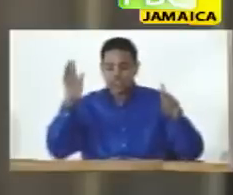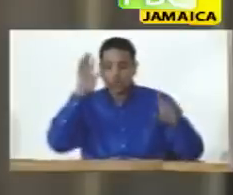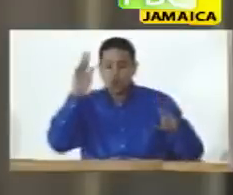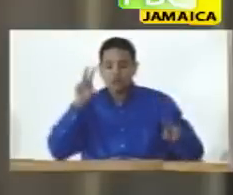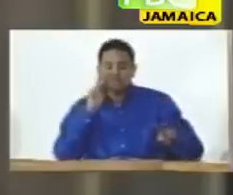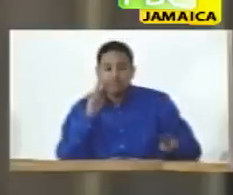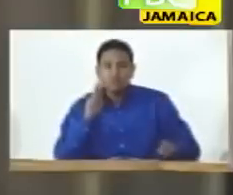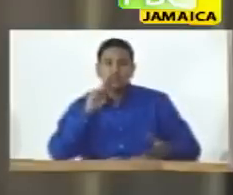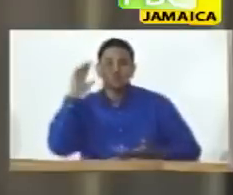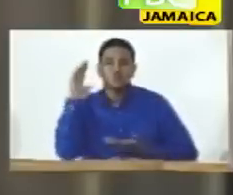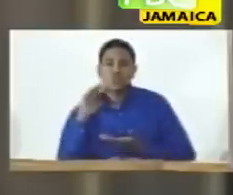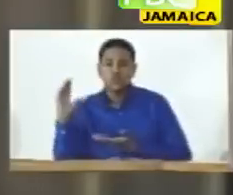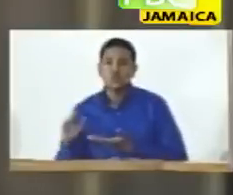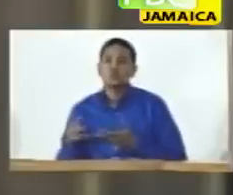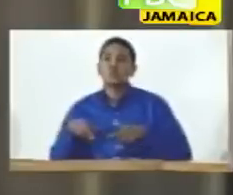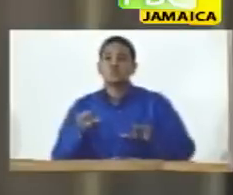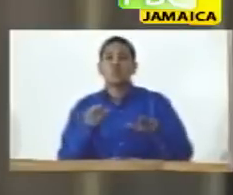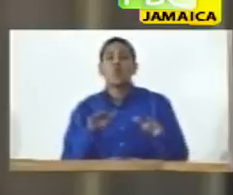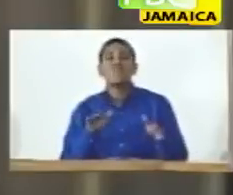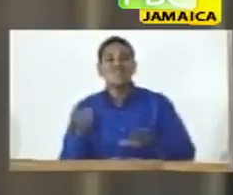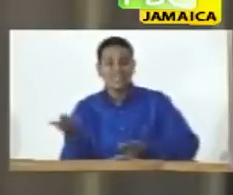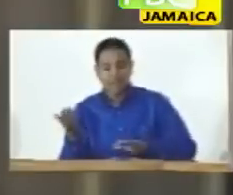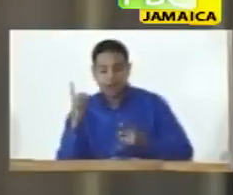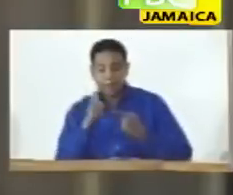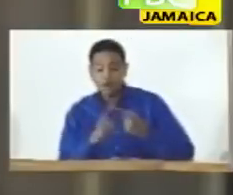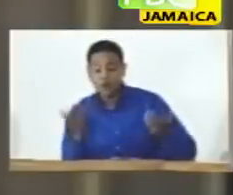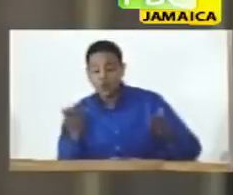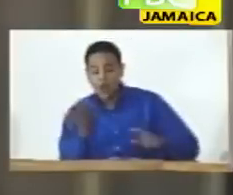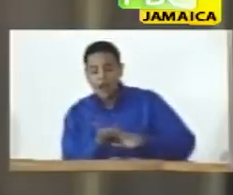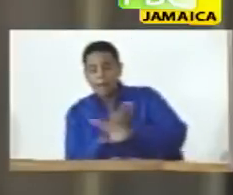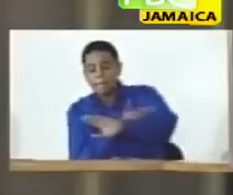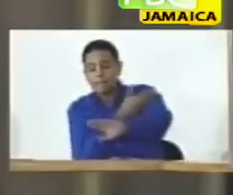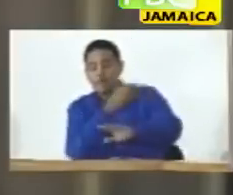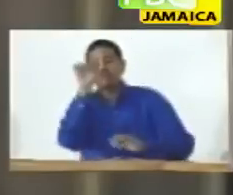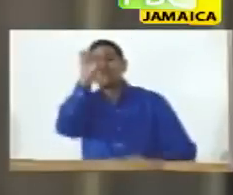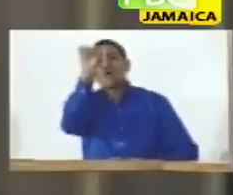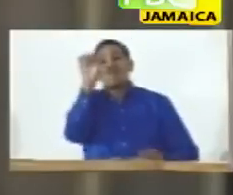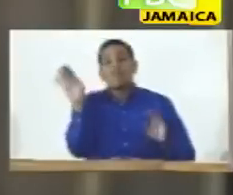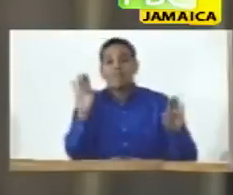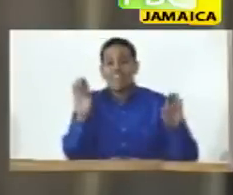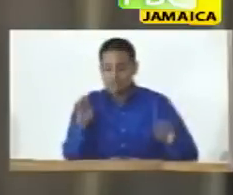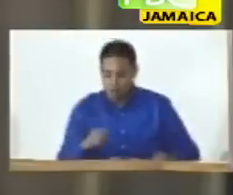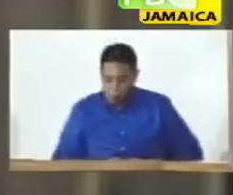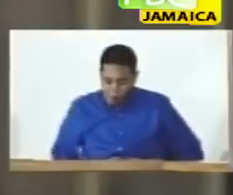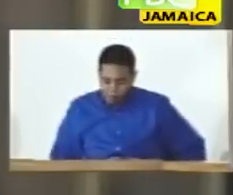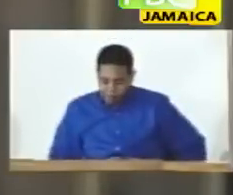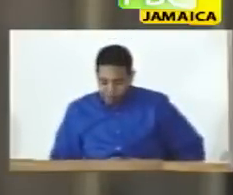to reduce road fatalities and improve driver behavior.